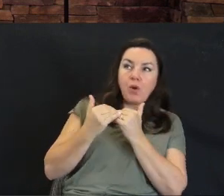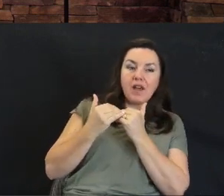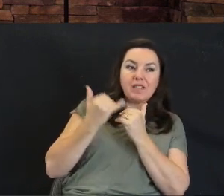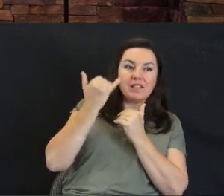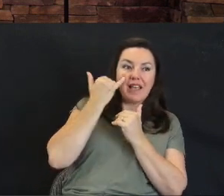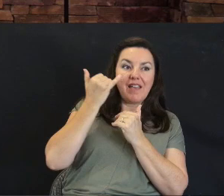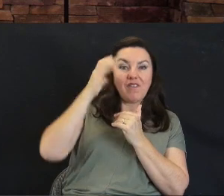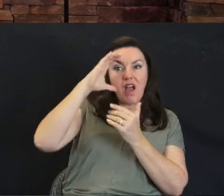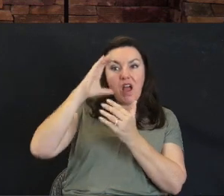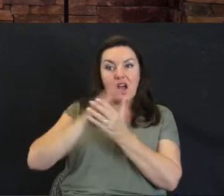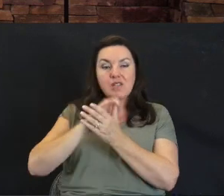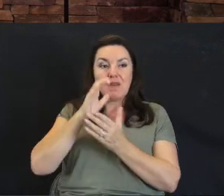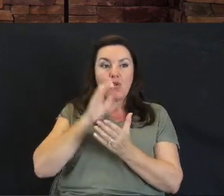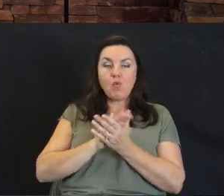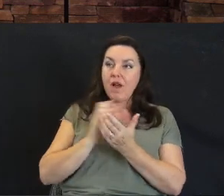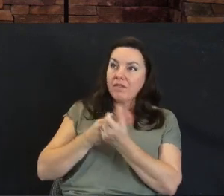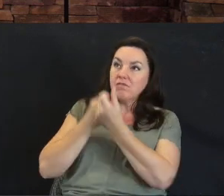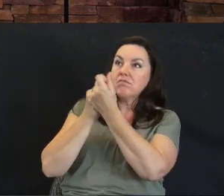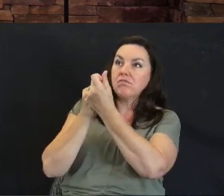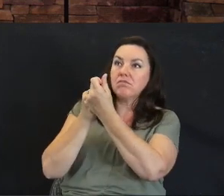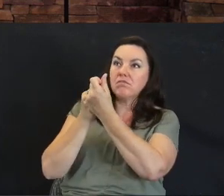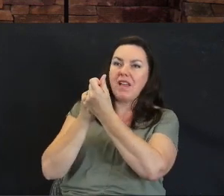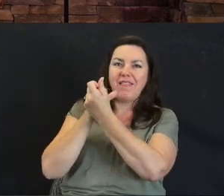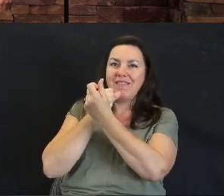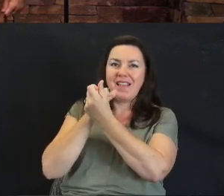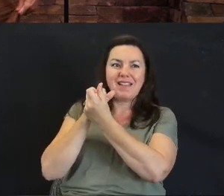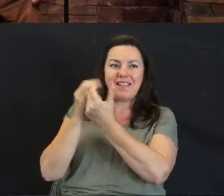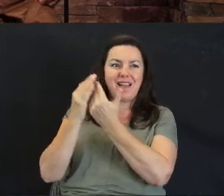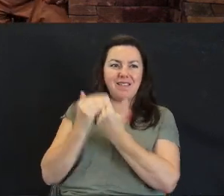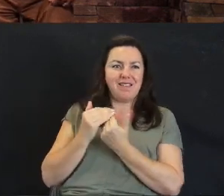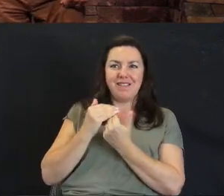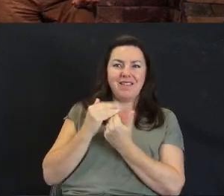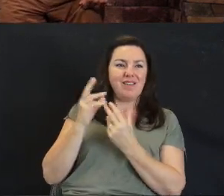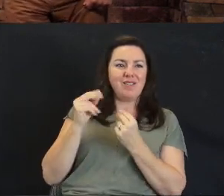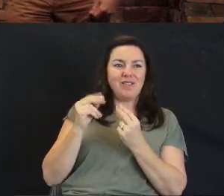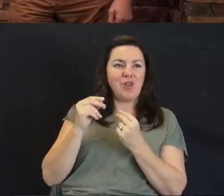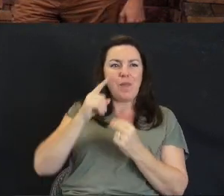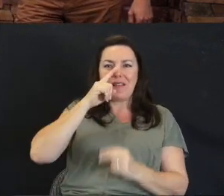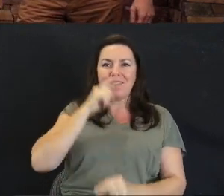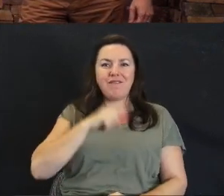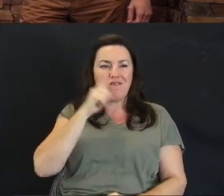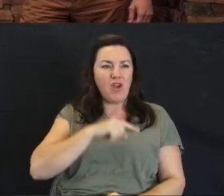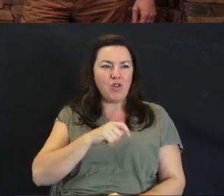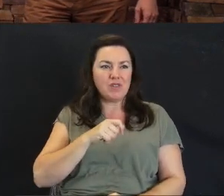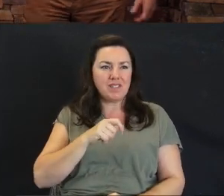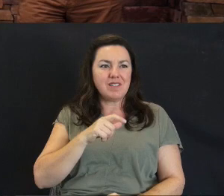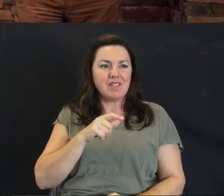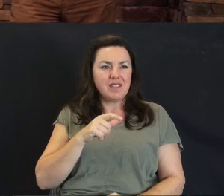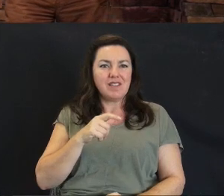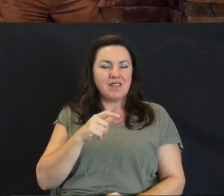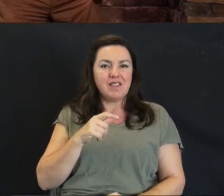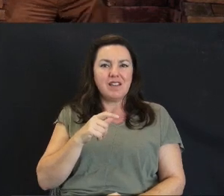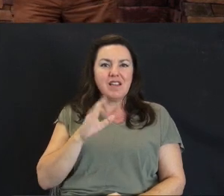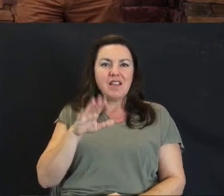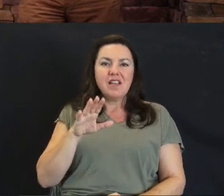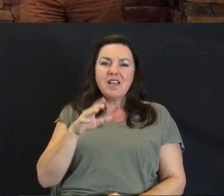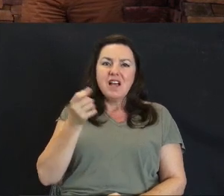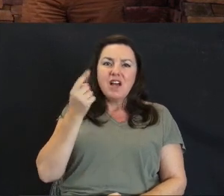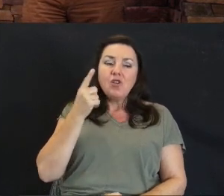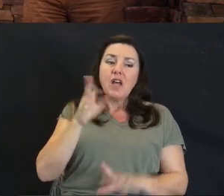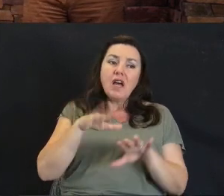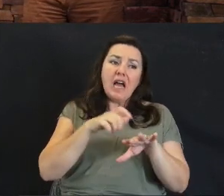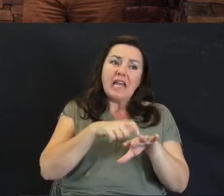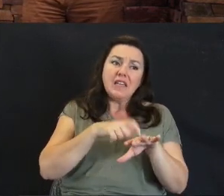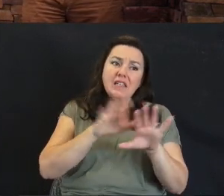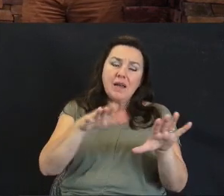submitting to him That's not oppressive Don't buy that narrative That is a false narrative You understand that Now don't get me wrong There are